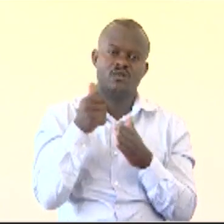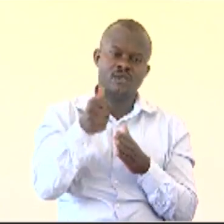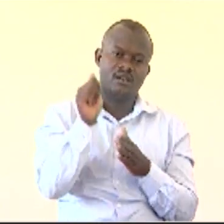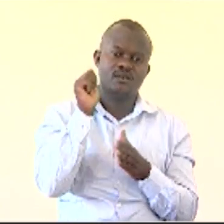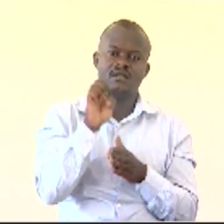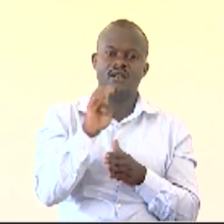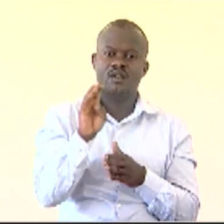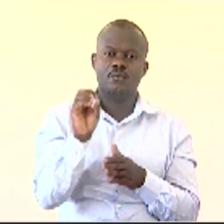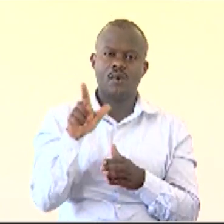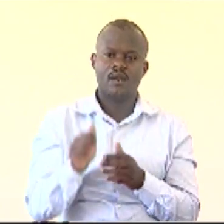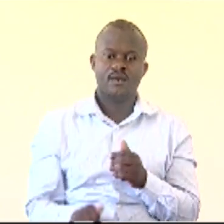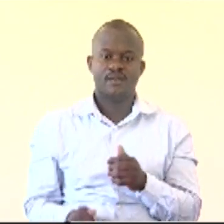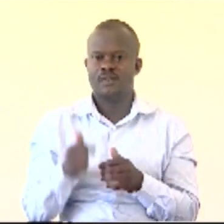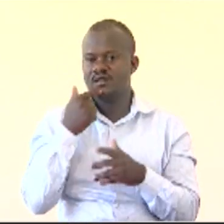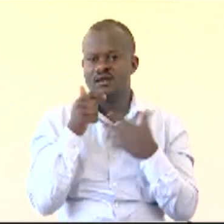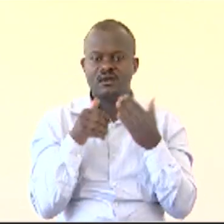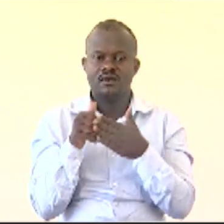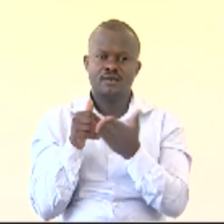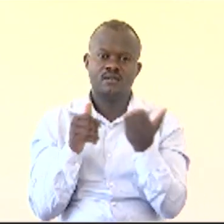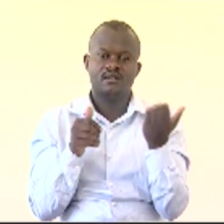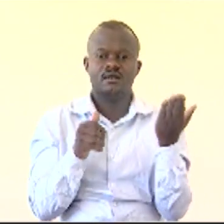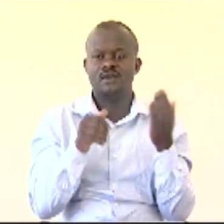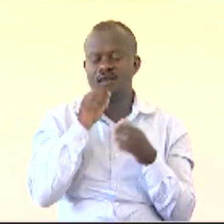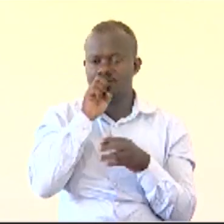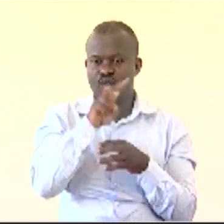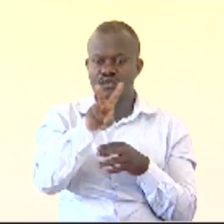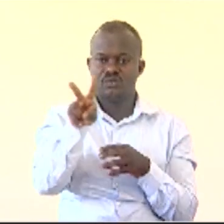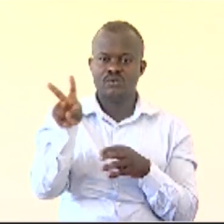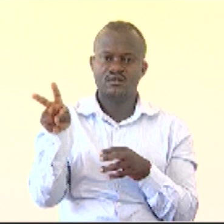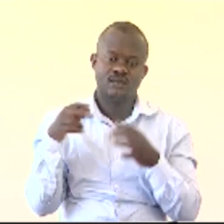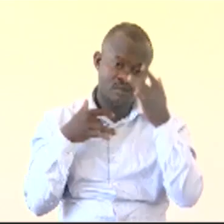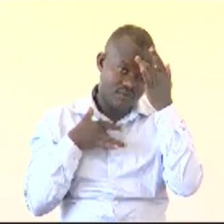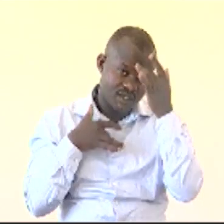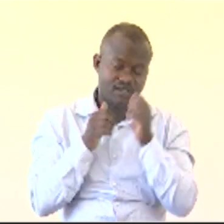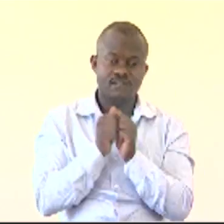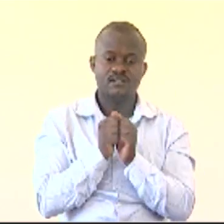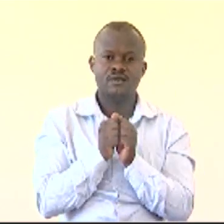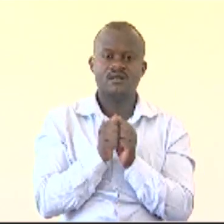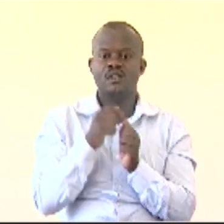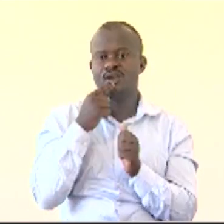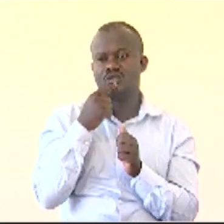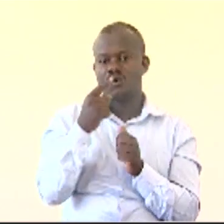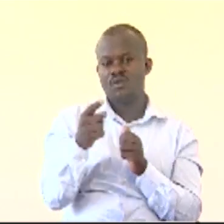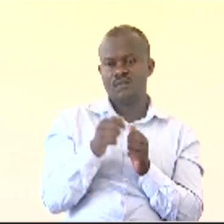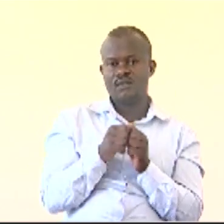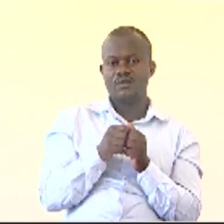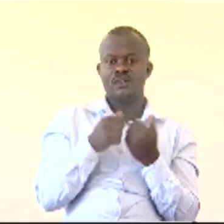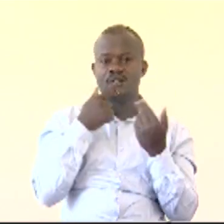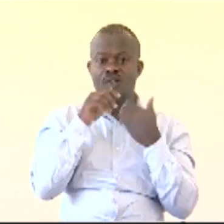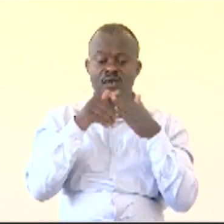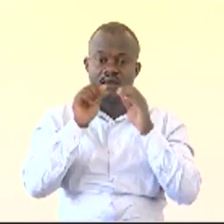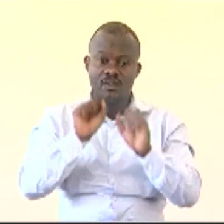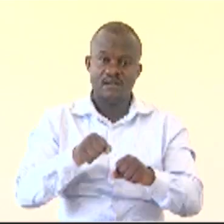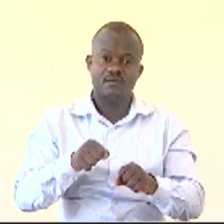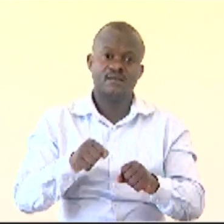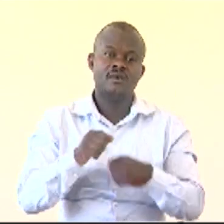Ebola. That is an Ebola patient. So to be able to treat him,